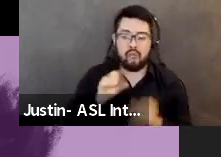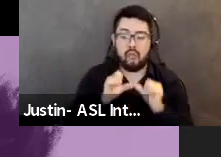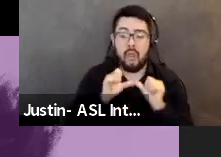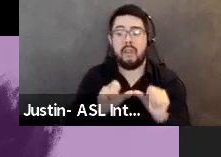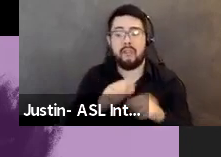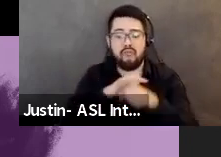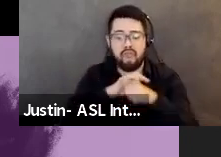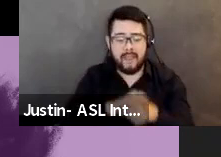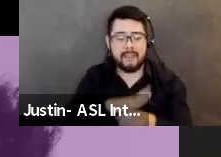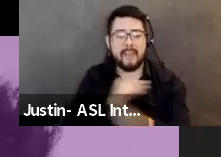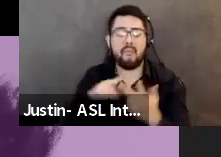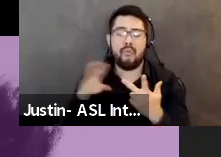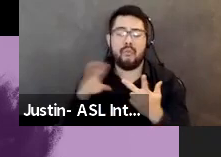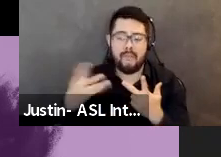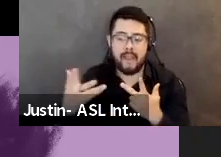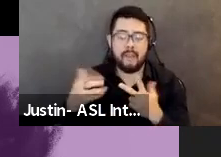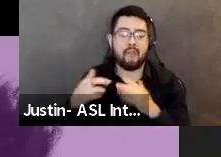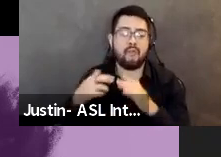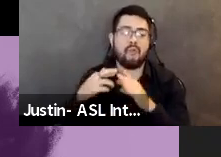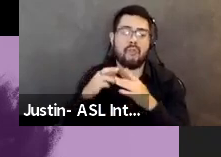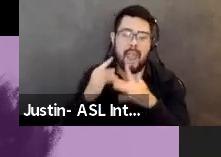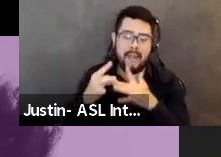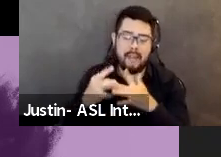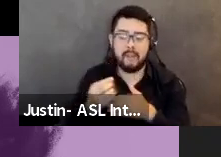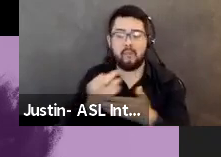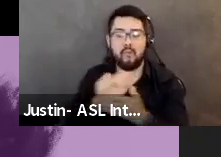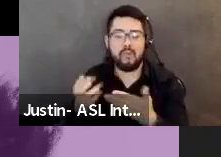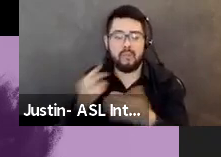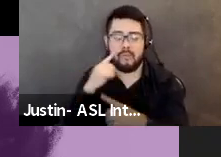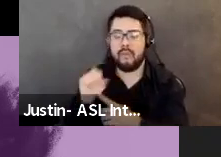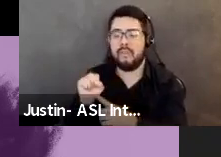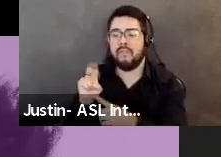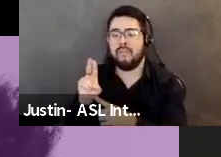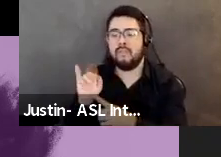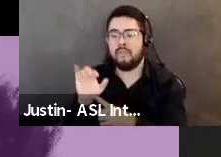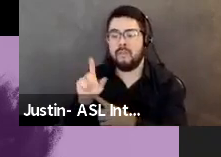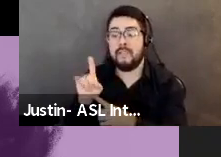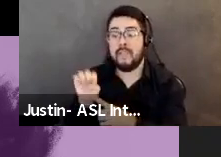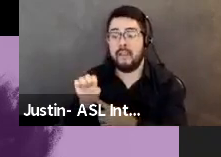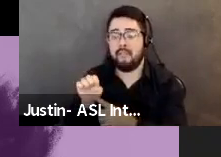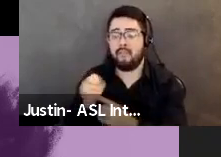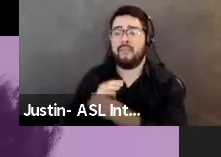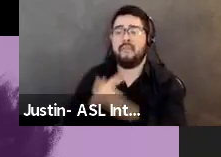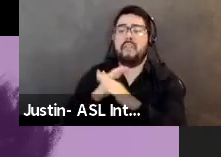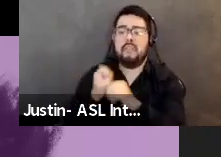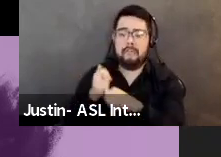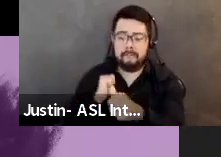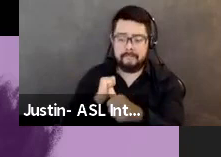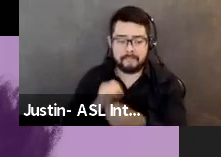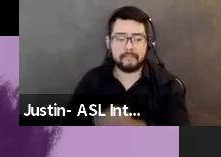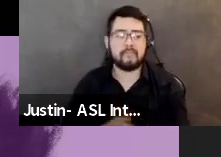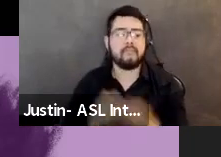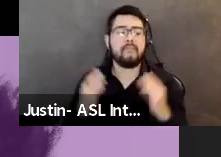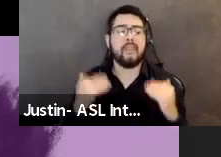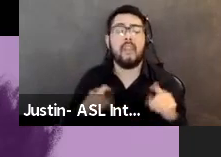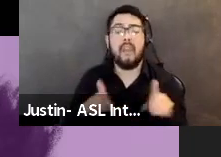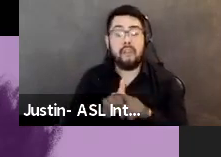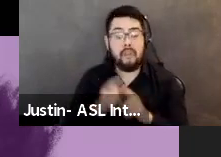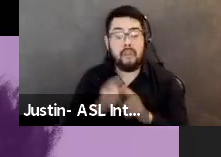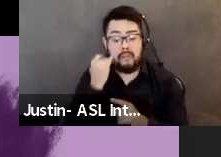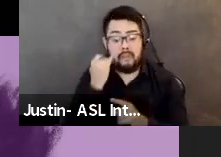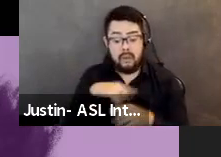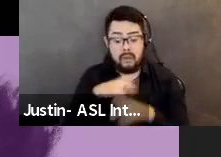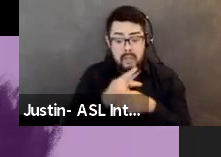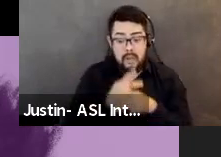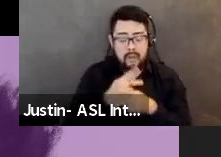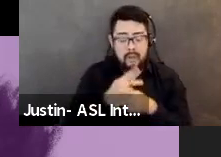resources for suicide prevention and awareness we know though that caring for our students also means caring for the adults